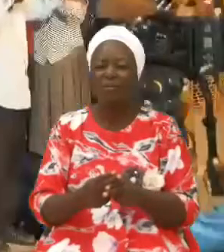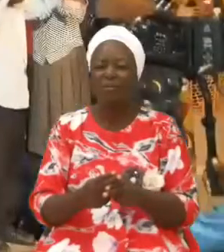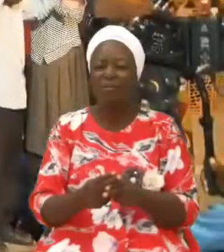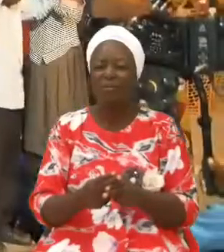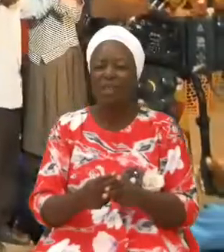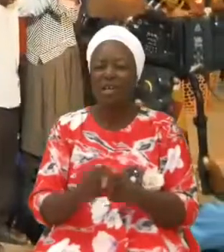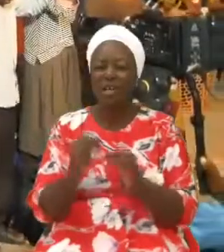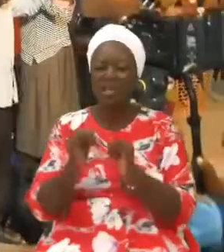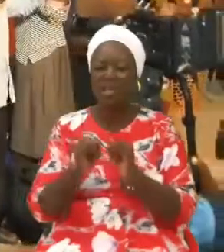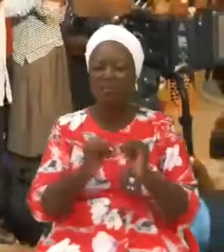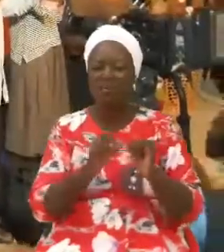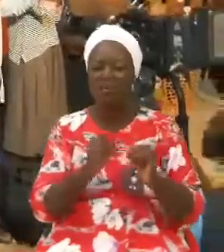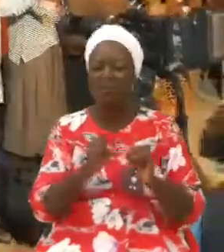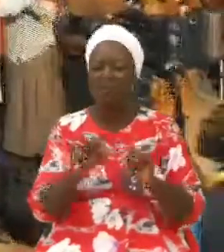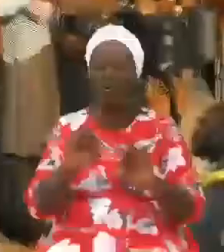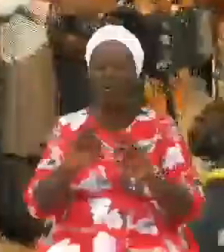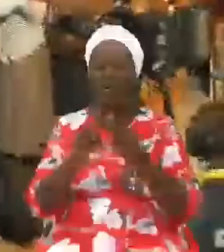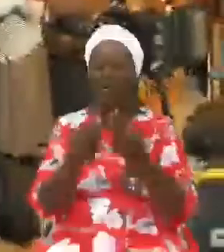Jesus' name.